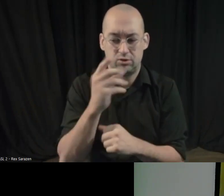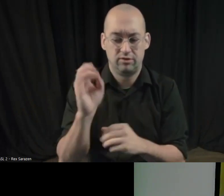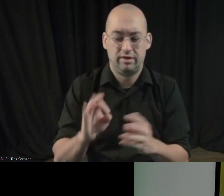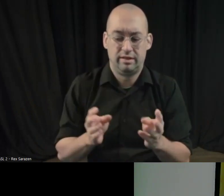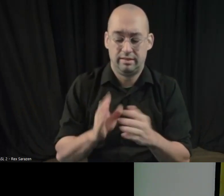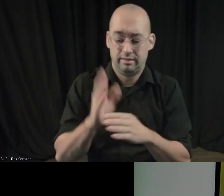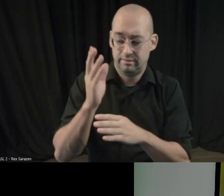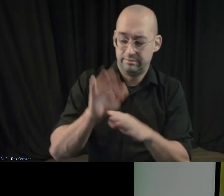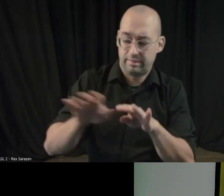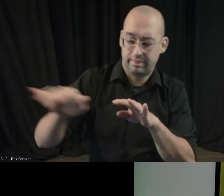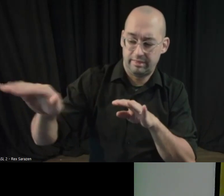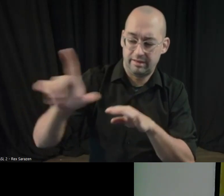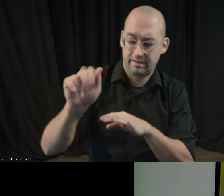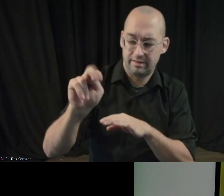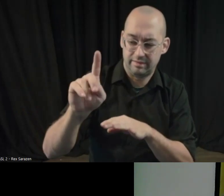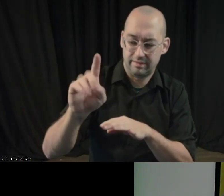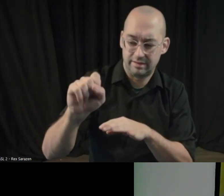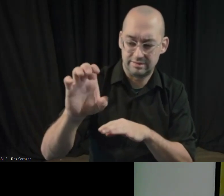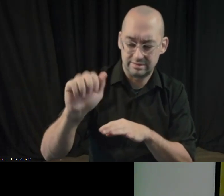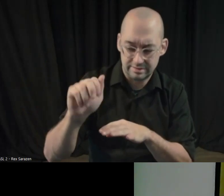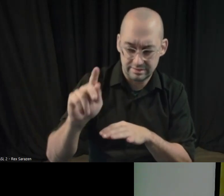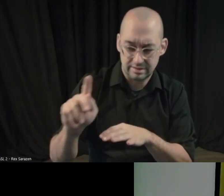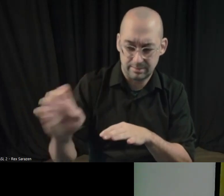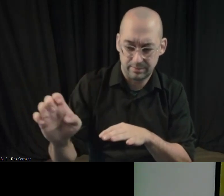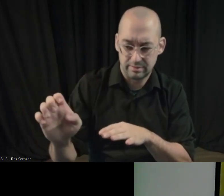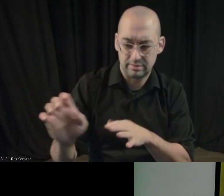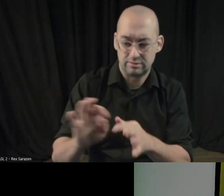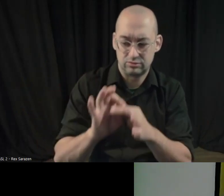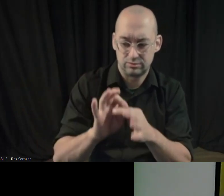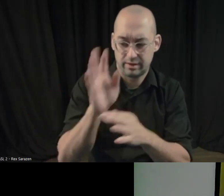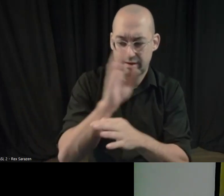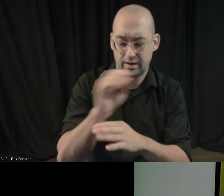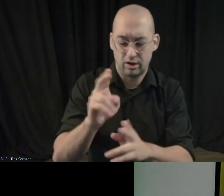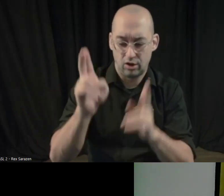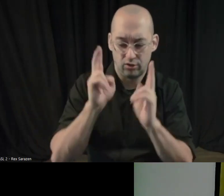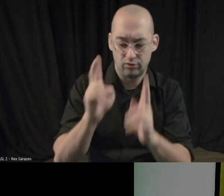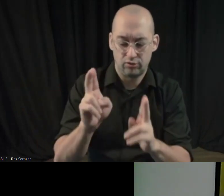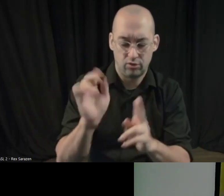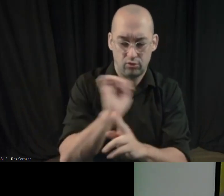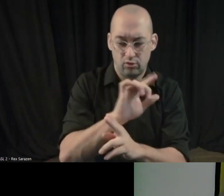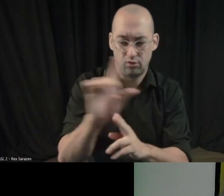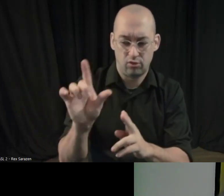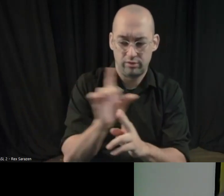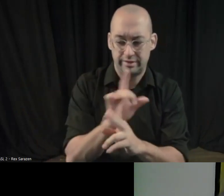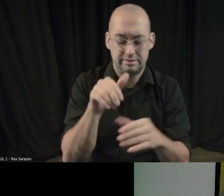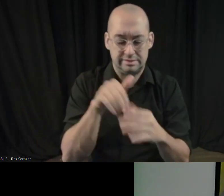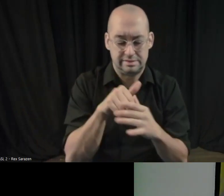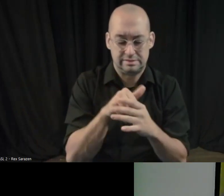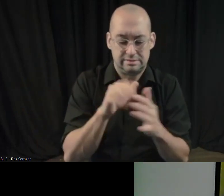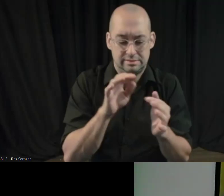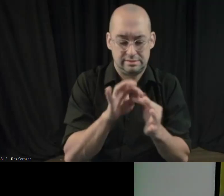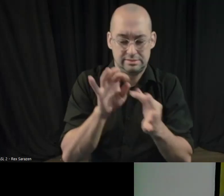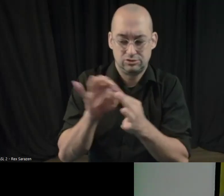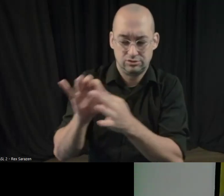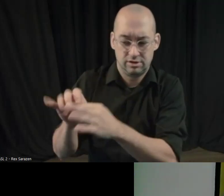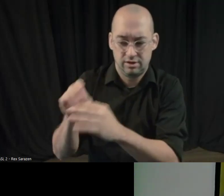landscape, the beauty of relationship, and honoring all the interconnections of life